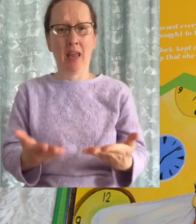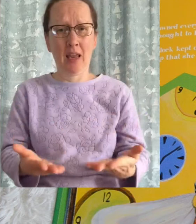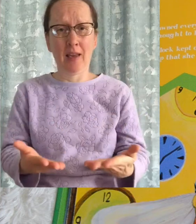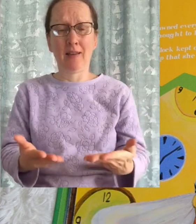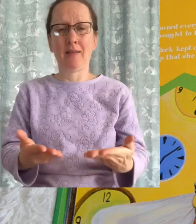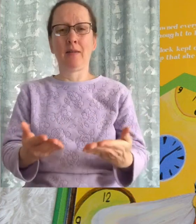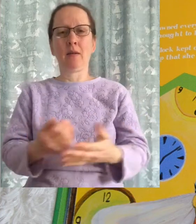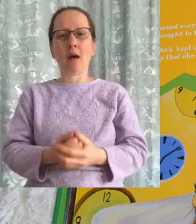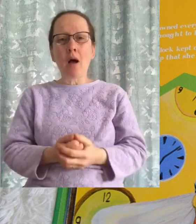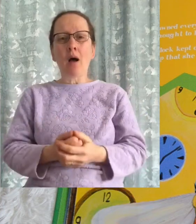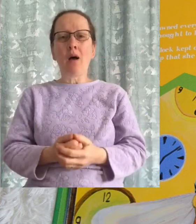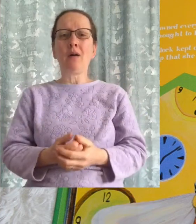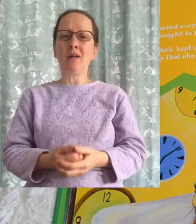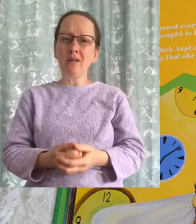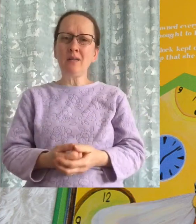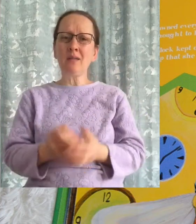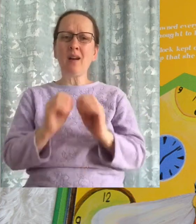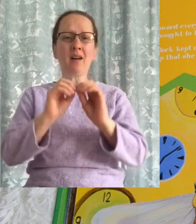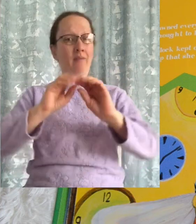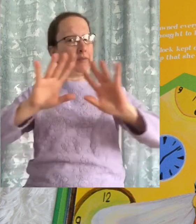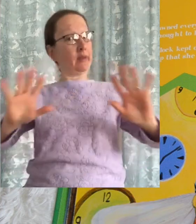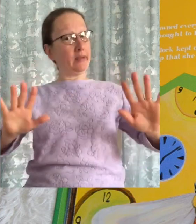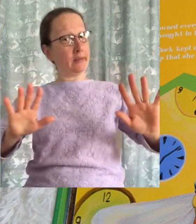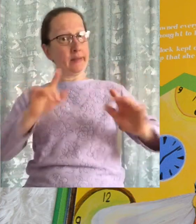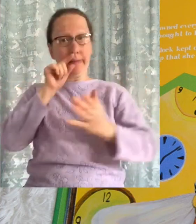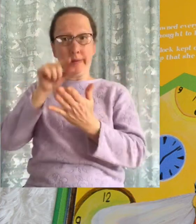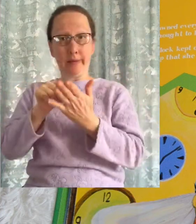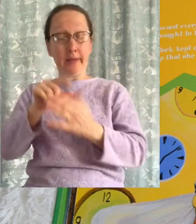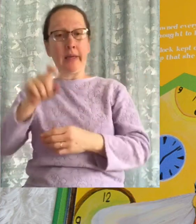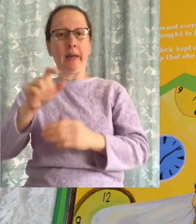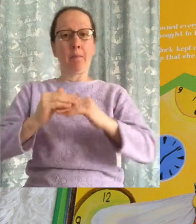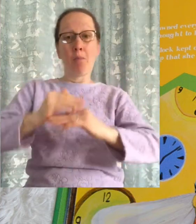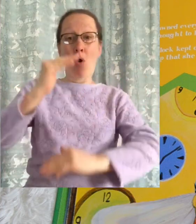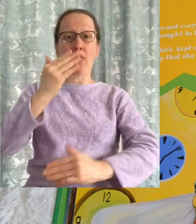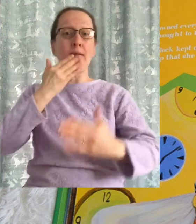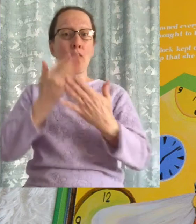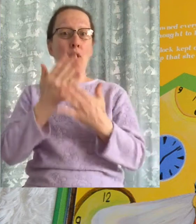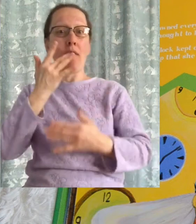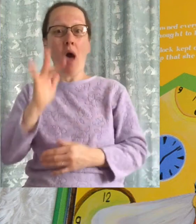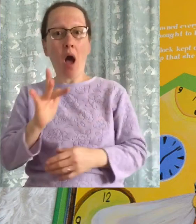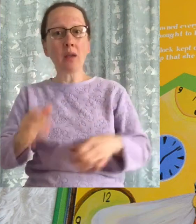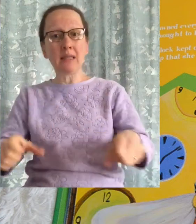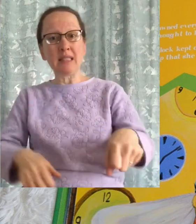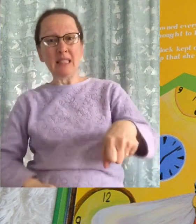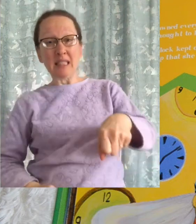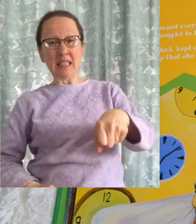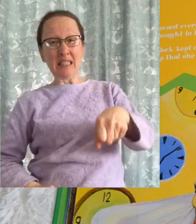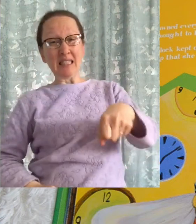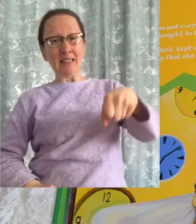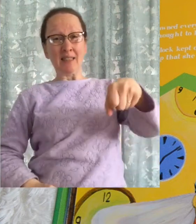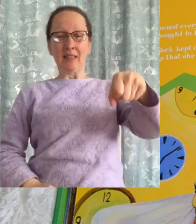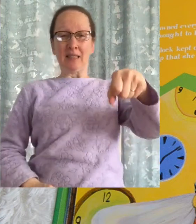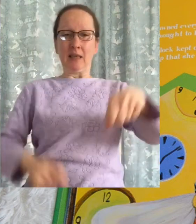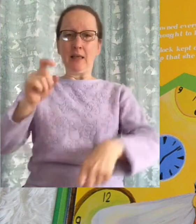half a ton. It was clear that she needed much more than good luck. To move this